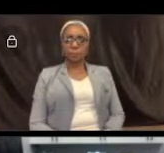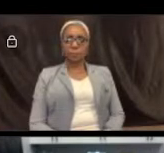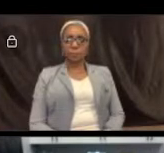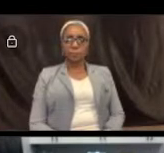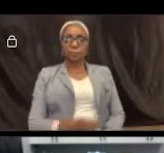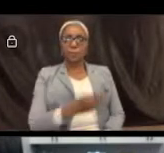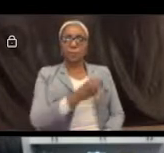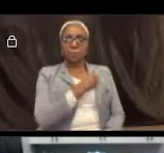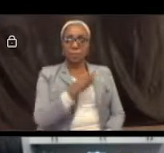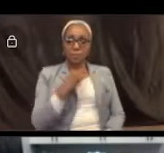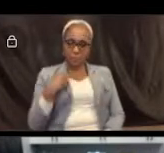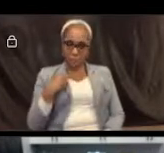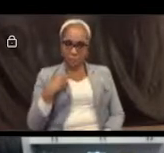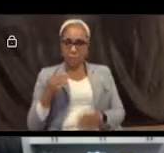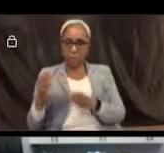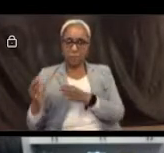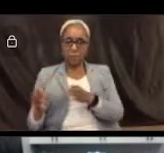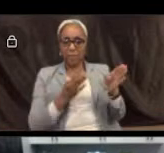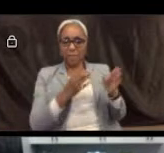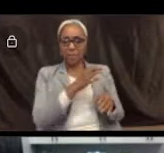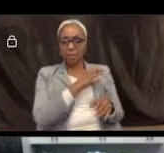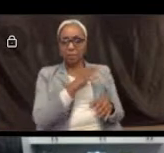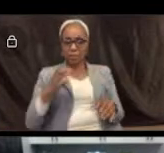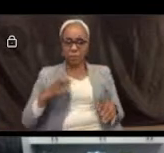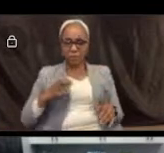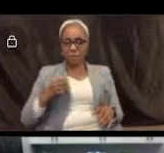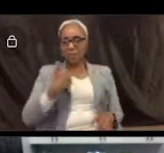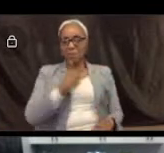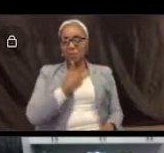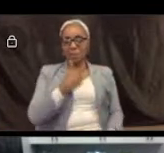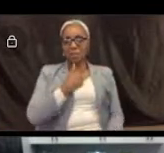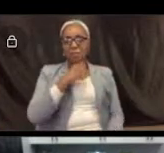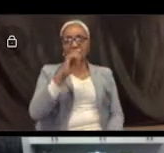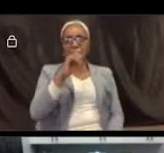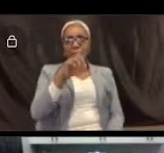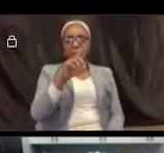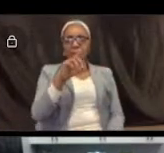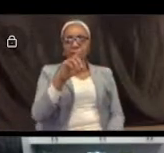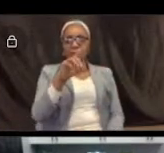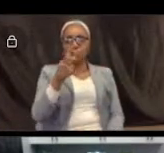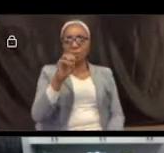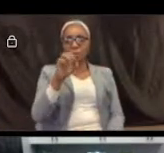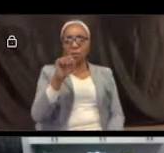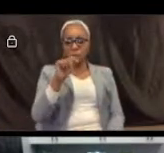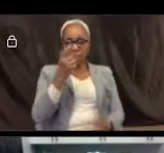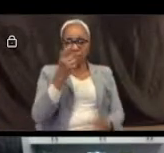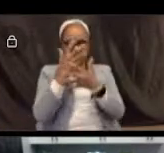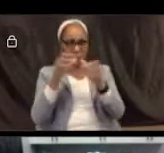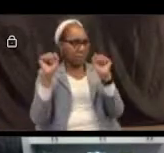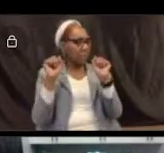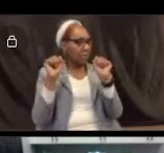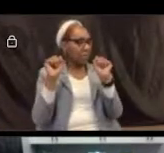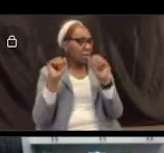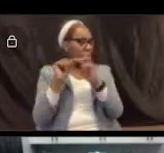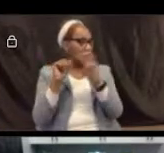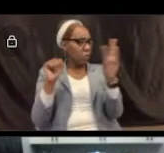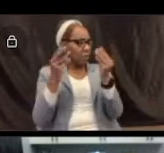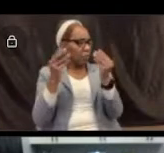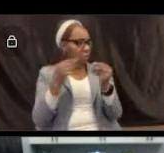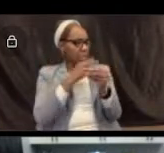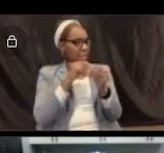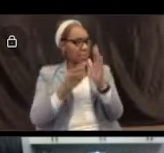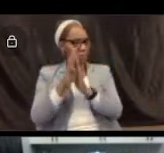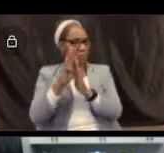Members of the Planning Commission, I'm Ed Willis. I'm the president of Ranch Properties, Inc., which has been the developer of the